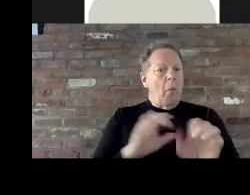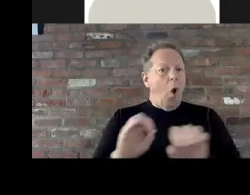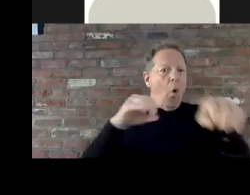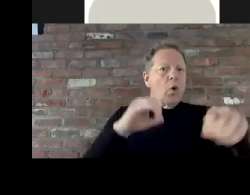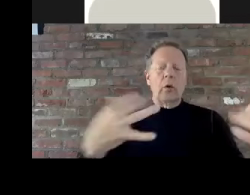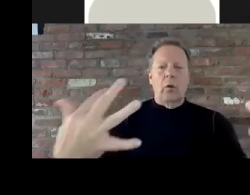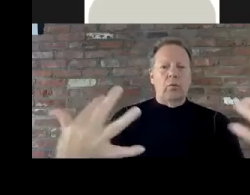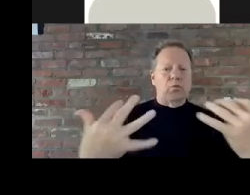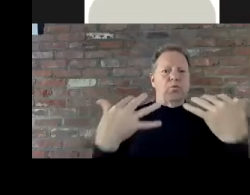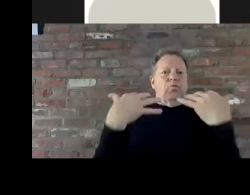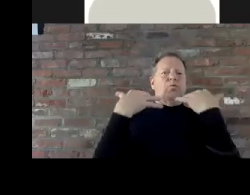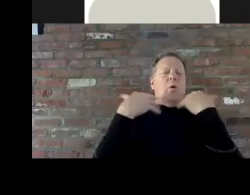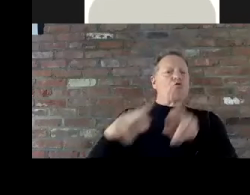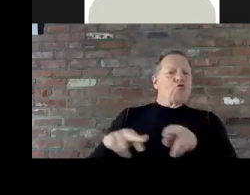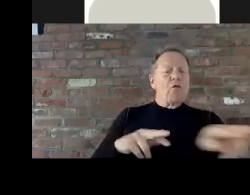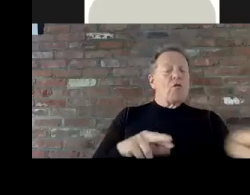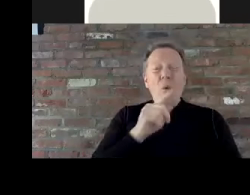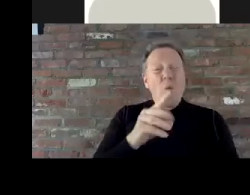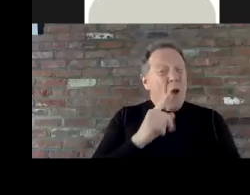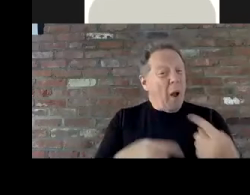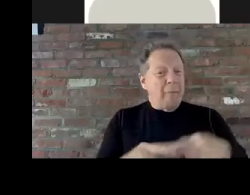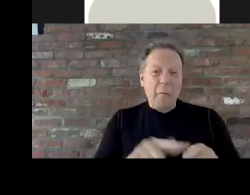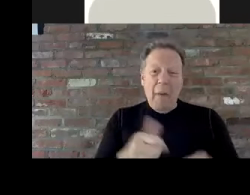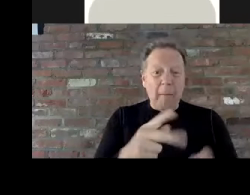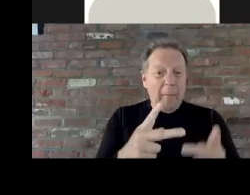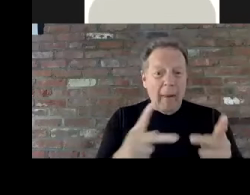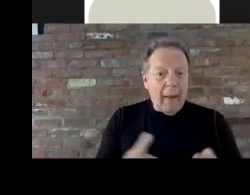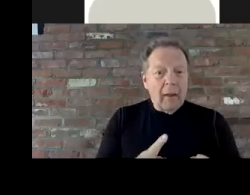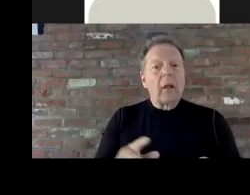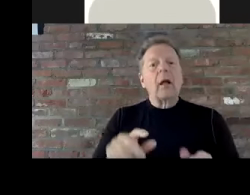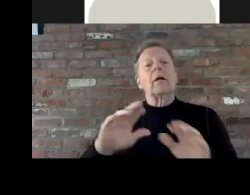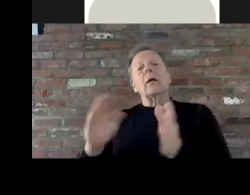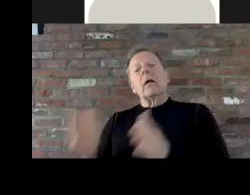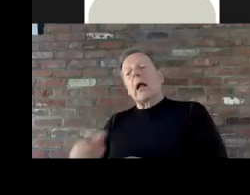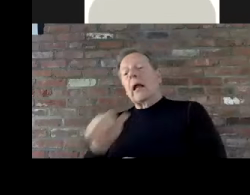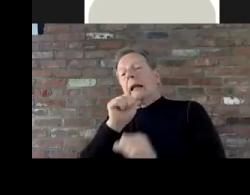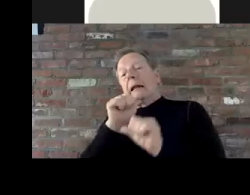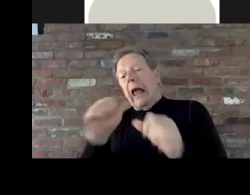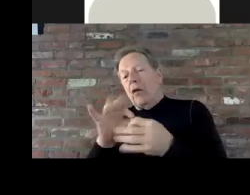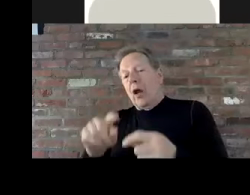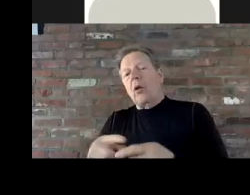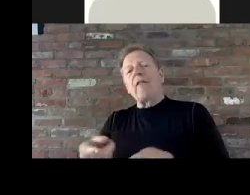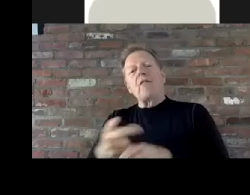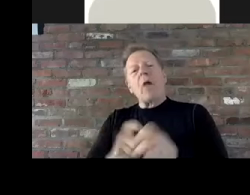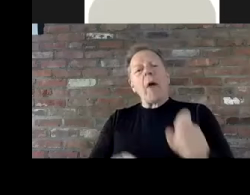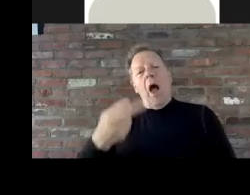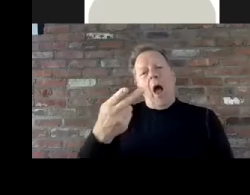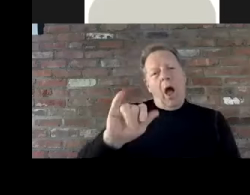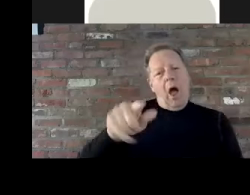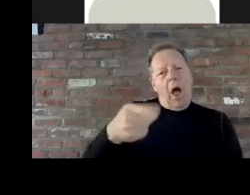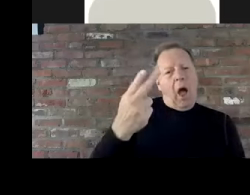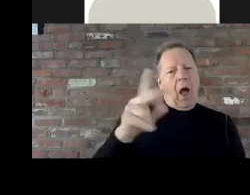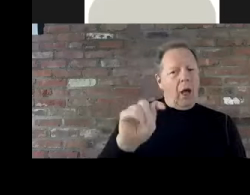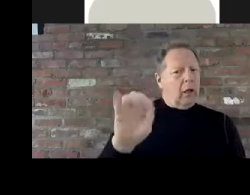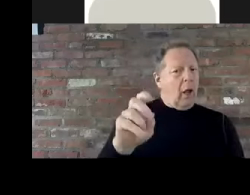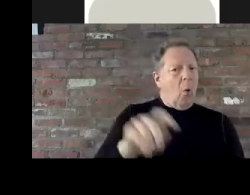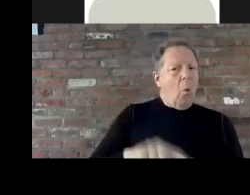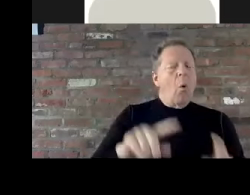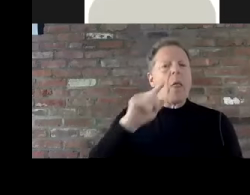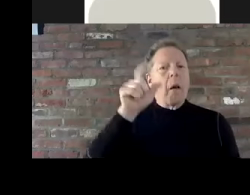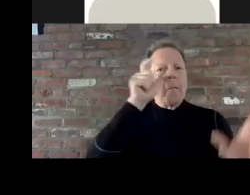rivers, basically anywhere. Non-storm related flooding will most commonly come from high tides, when the pull of the moon